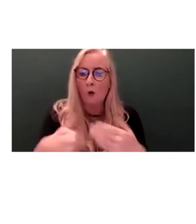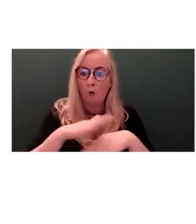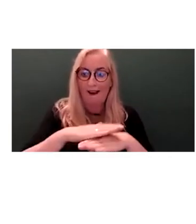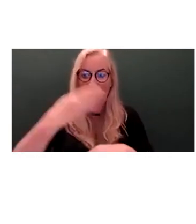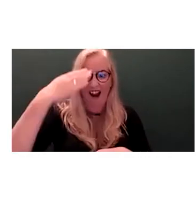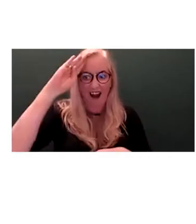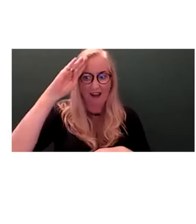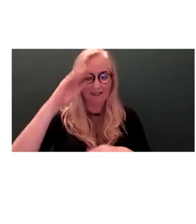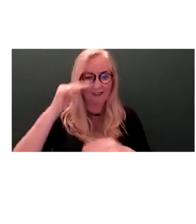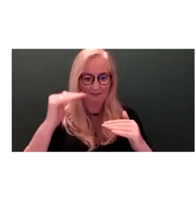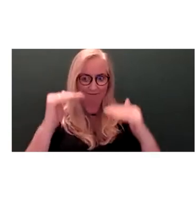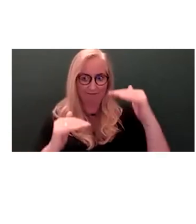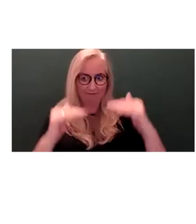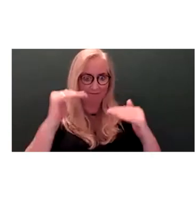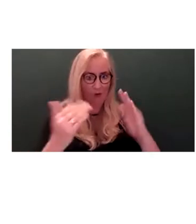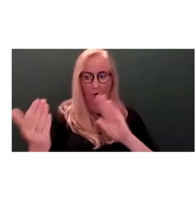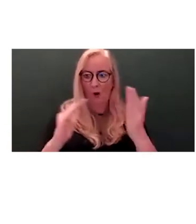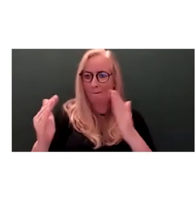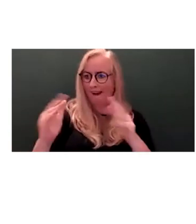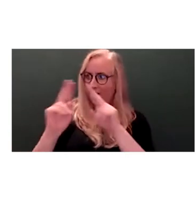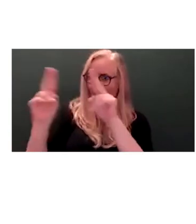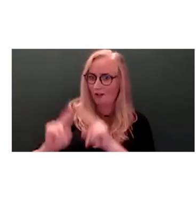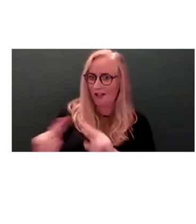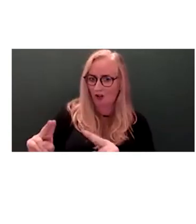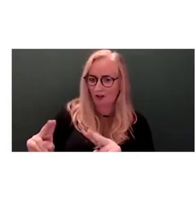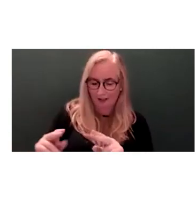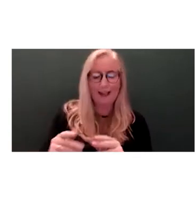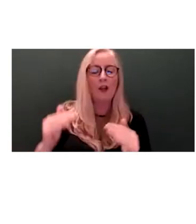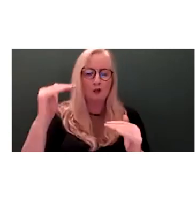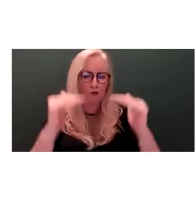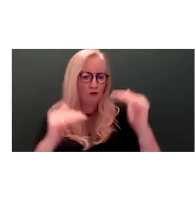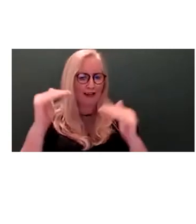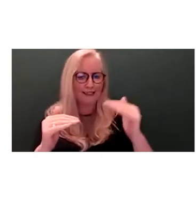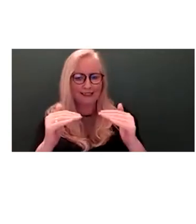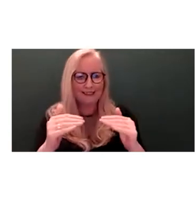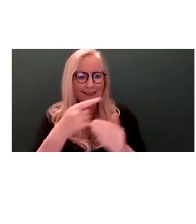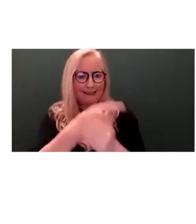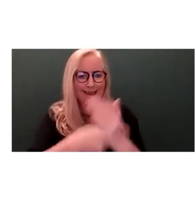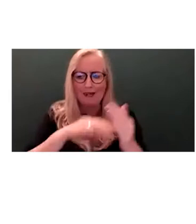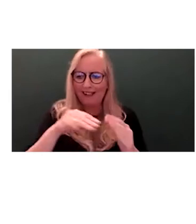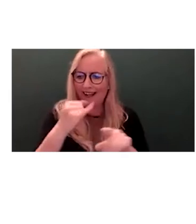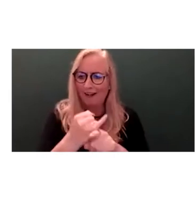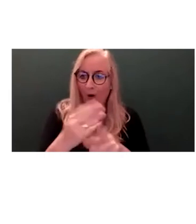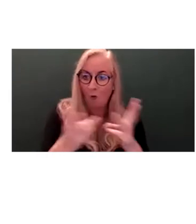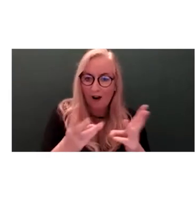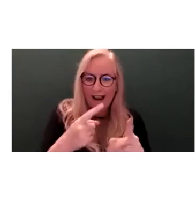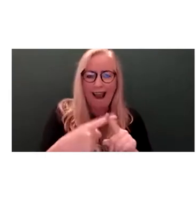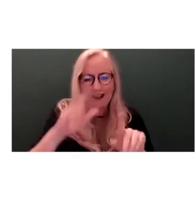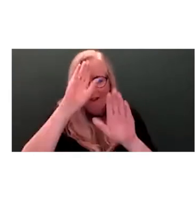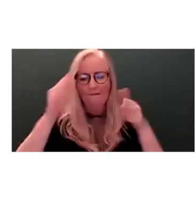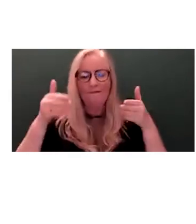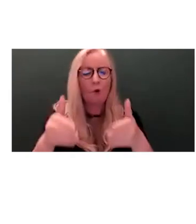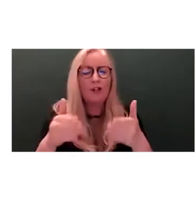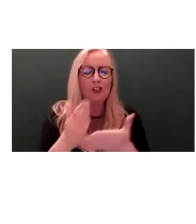from an international perspective on integrating people with disability into the labor market. And I will focus in particular on some